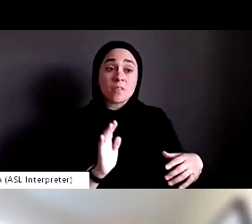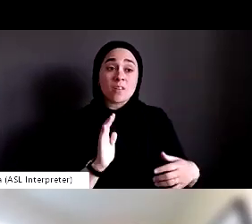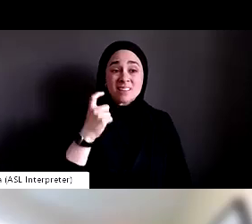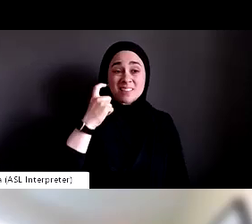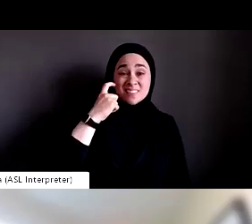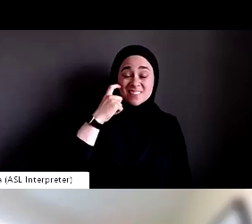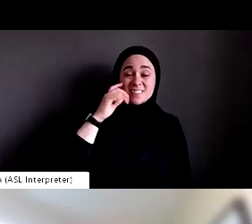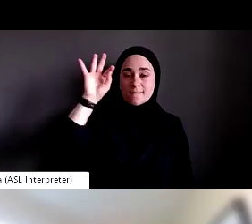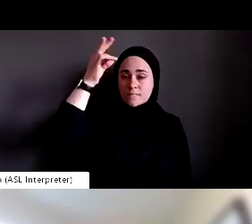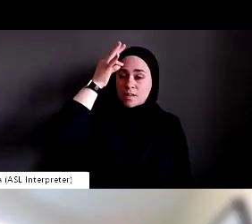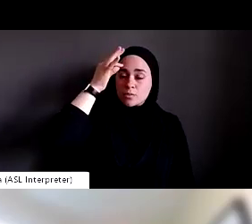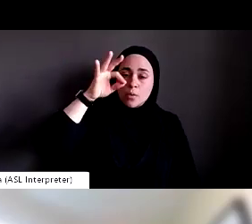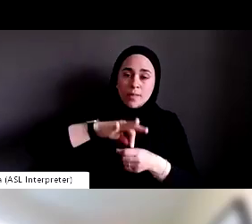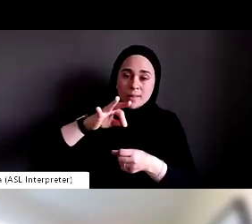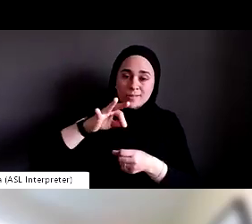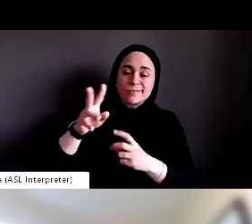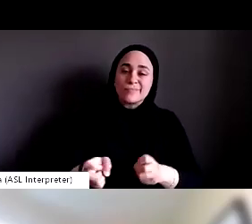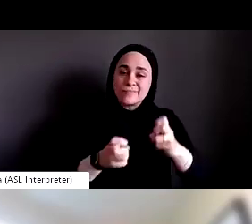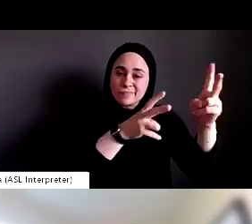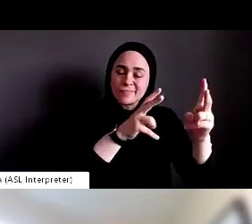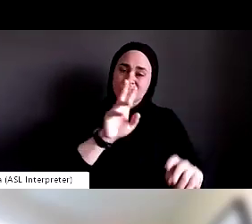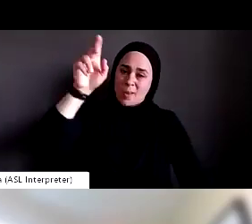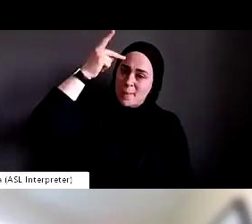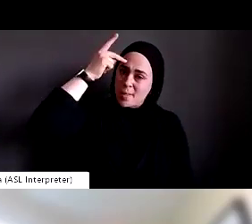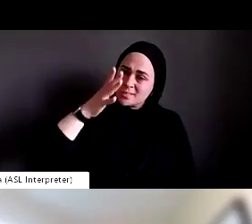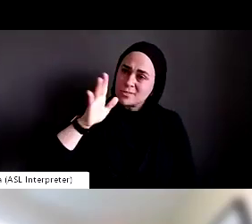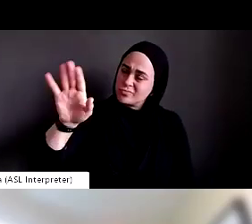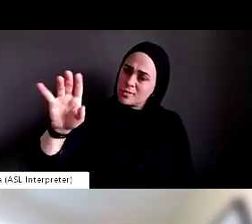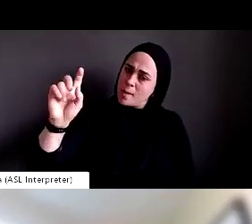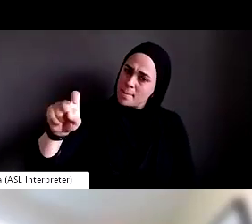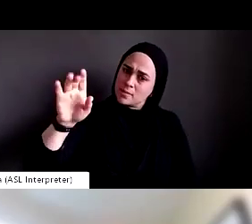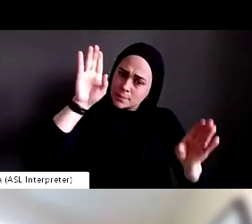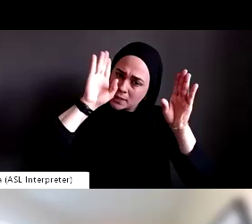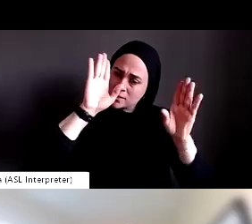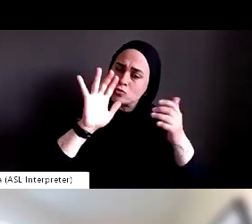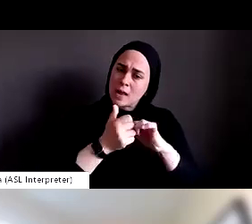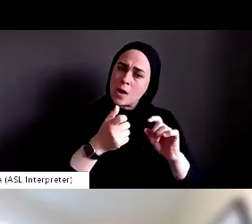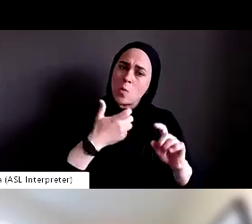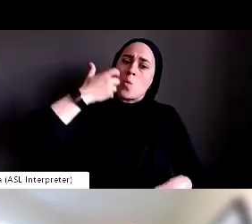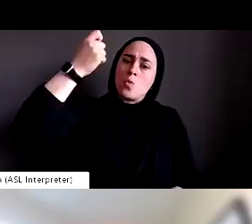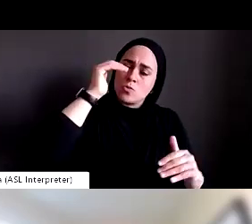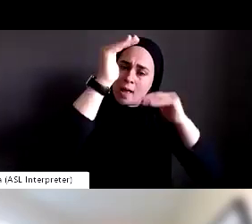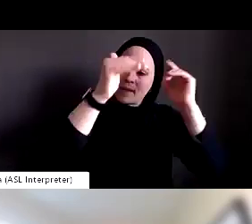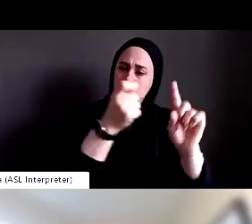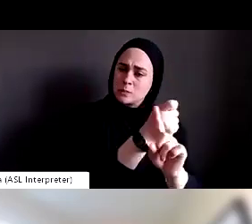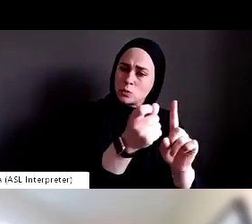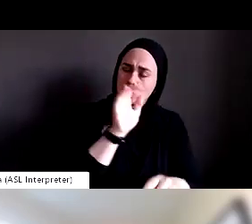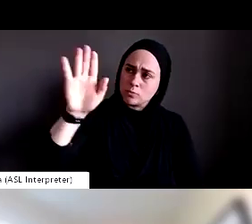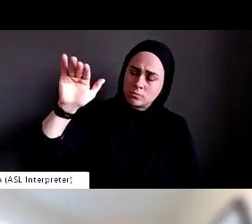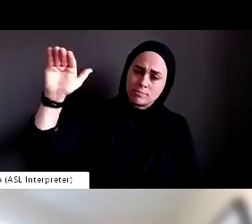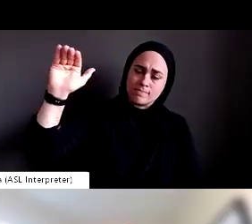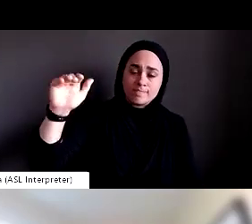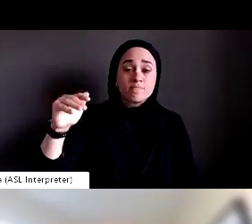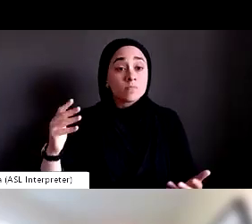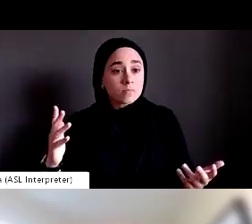communique about how we need our politicians to pay attention to the abuse of older adults. So I think that's my end